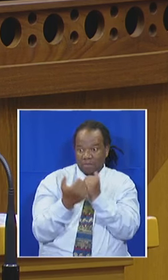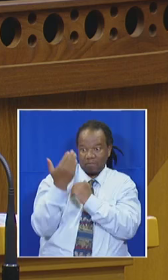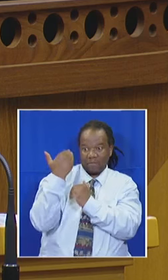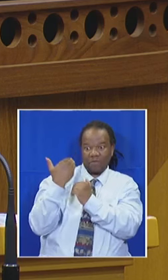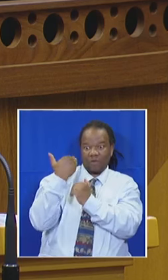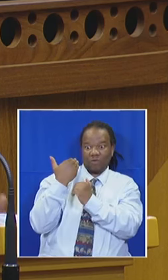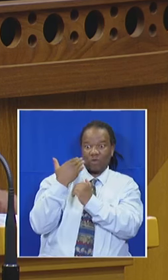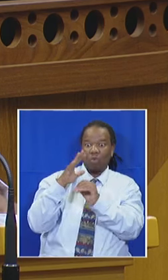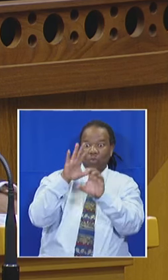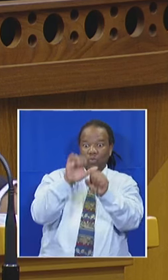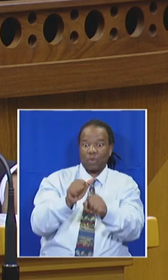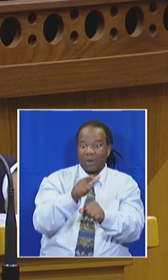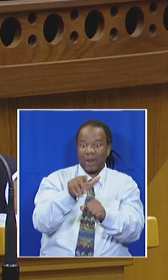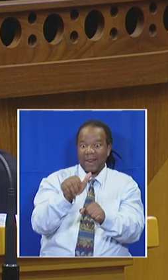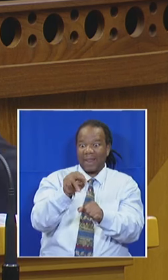Honorable Semenya